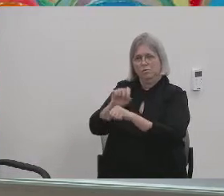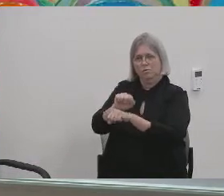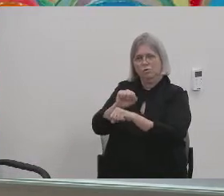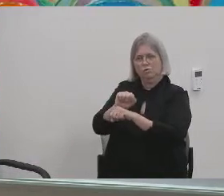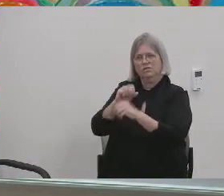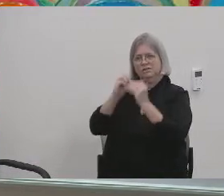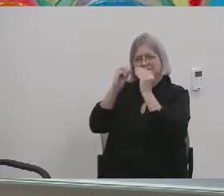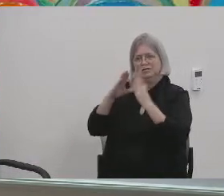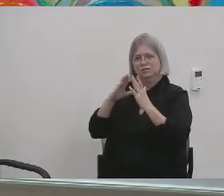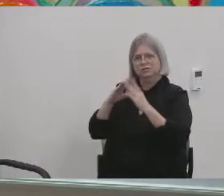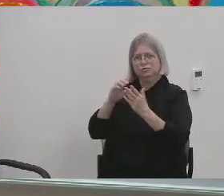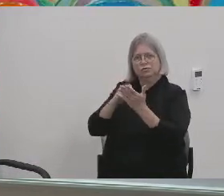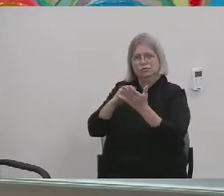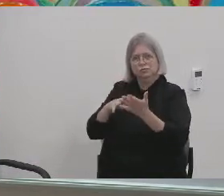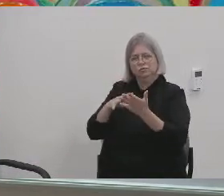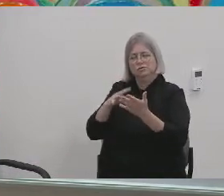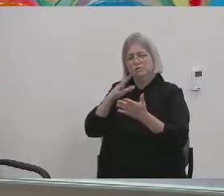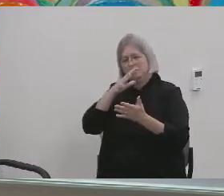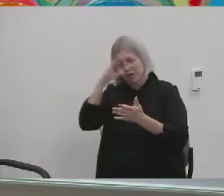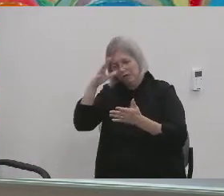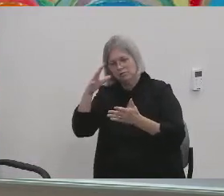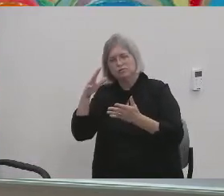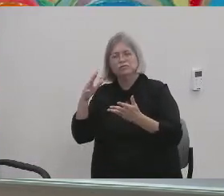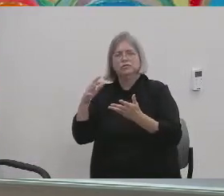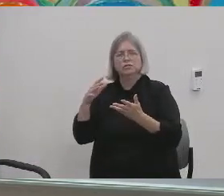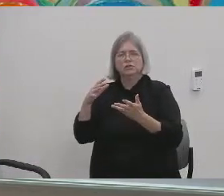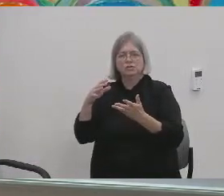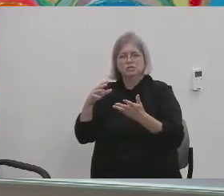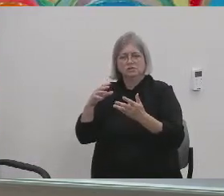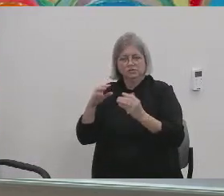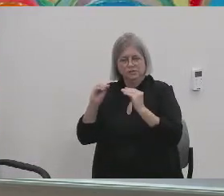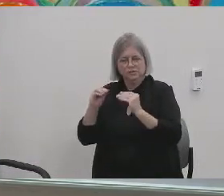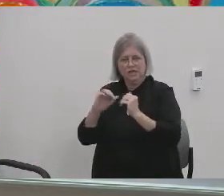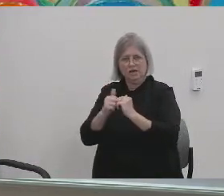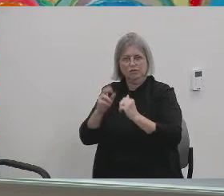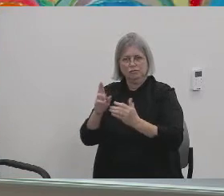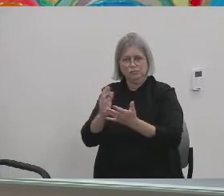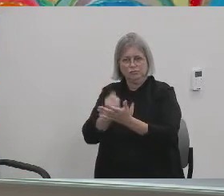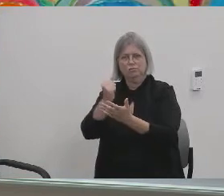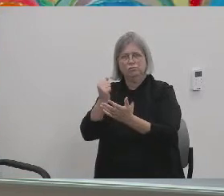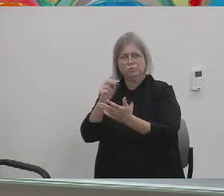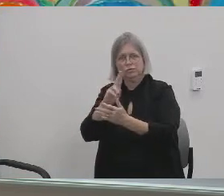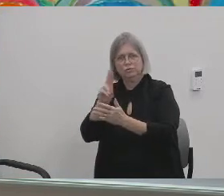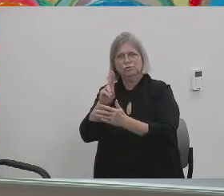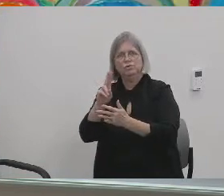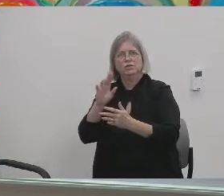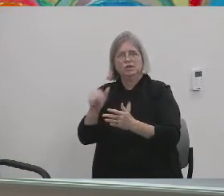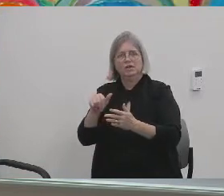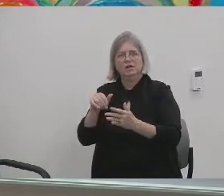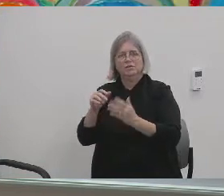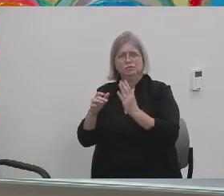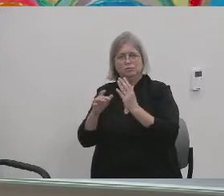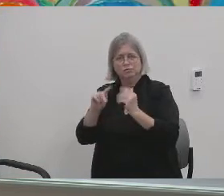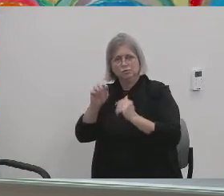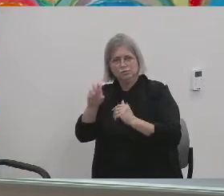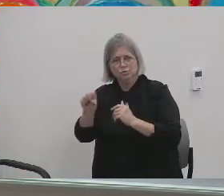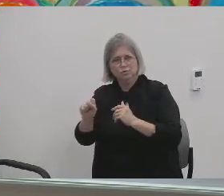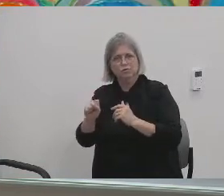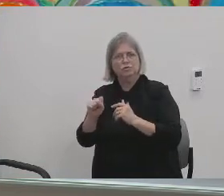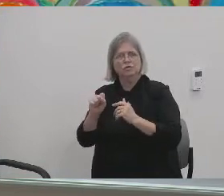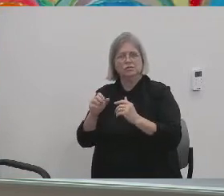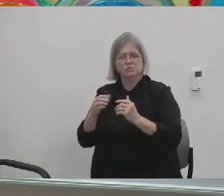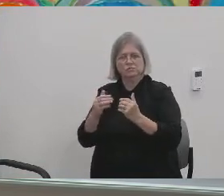parents occasionally to use those tools and to become really good at them to help integrate that technology, because it's kind of, I